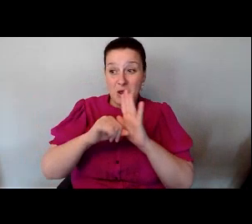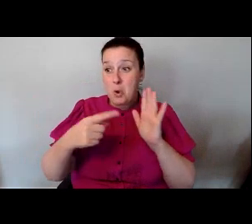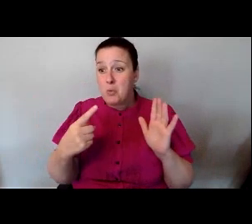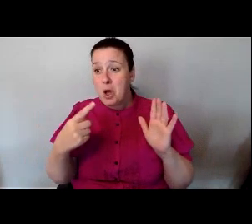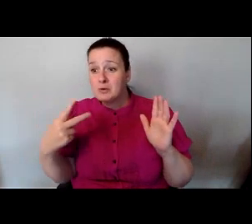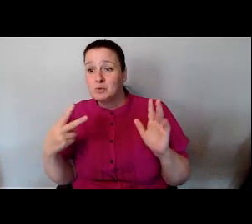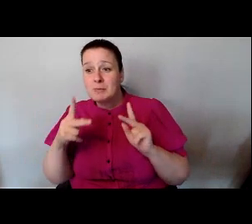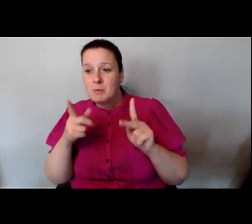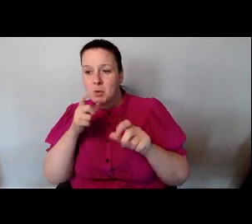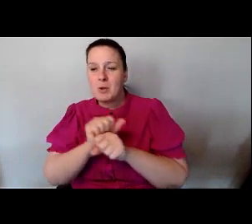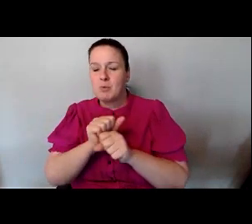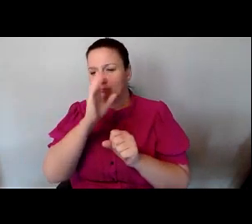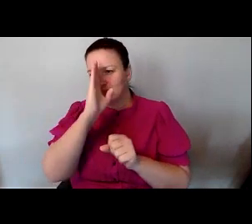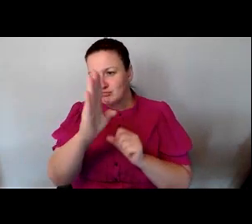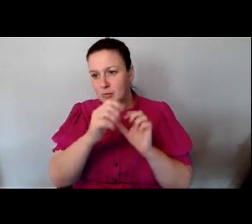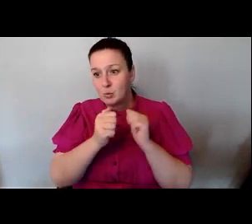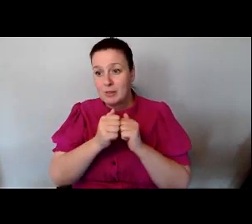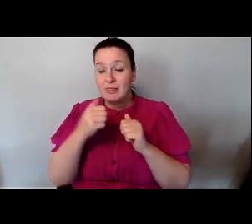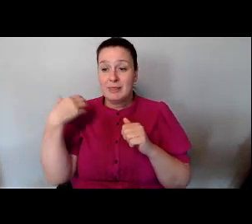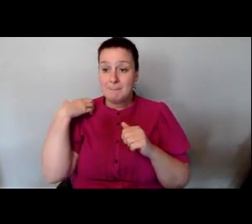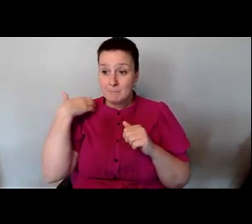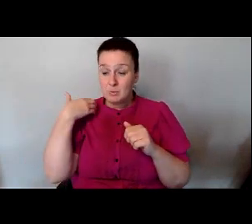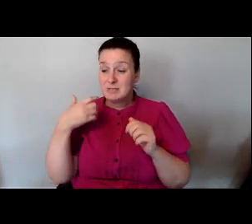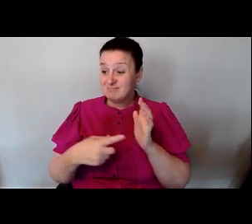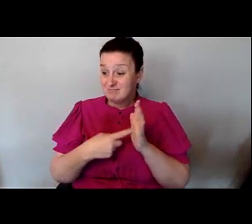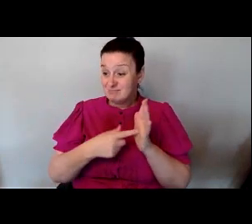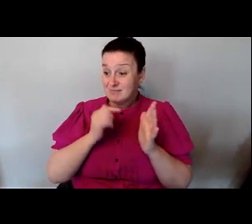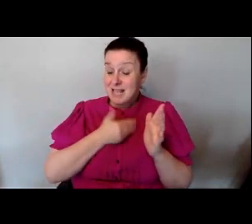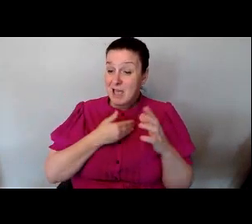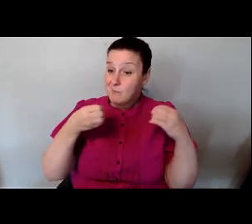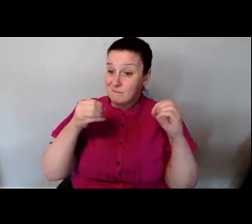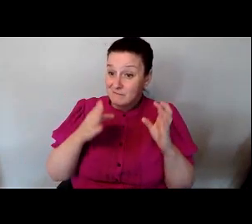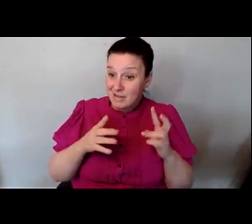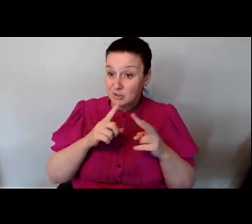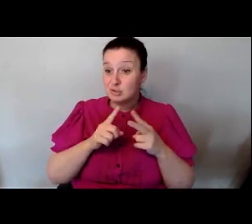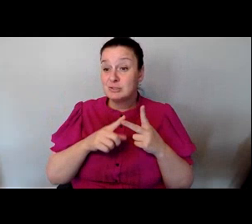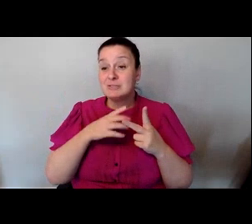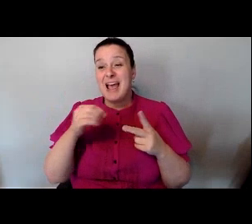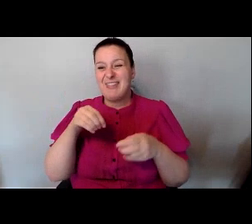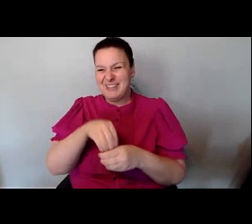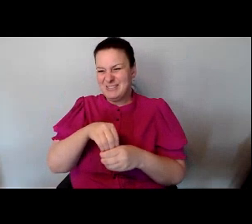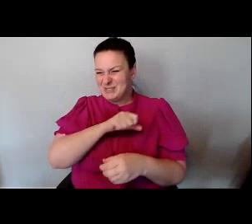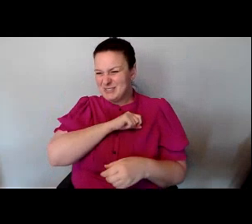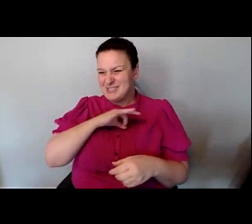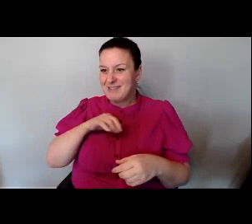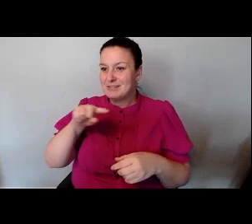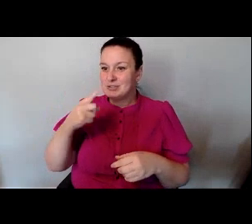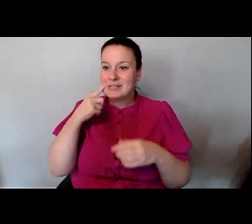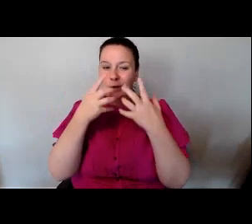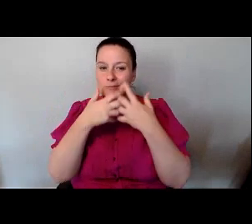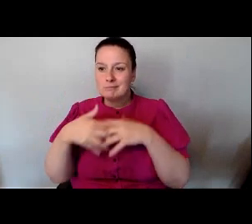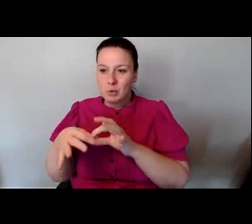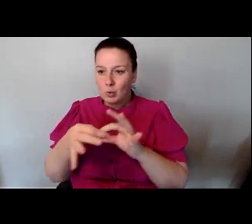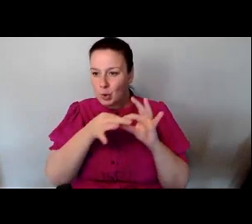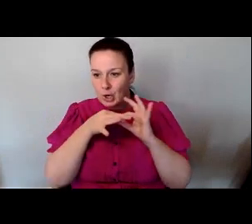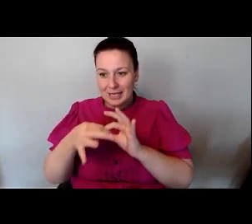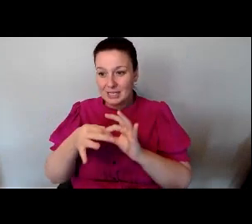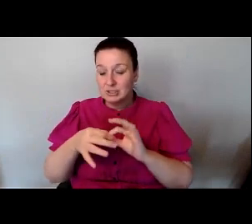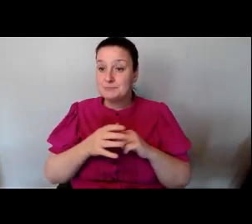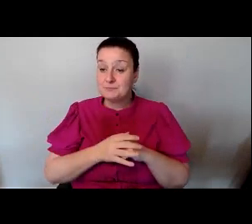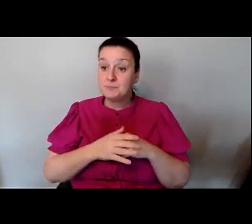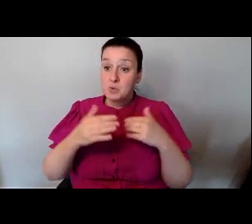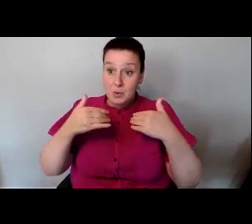with the employers, some of our vendors, and the internal staff, just all to do that coordination. And by having